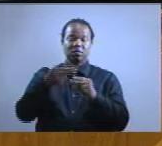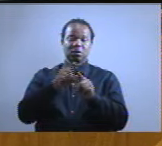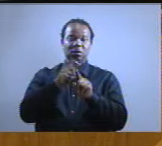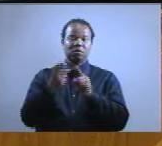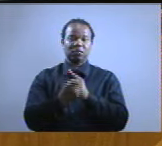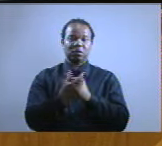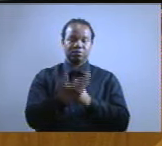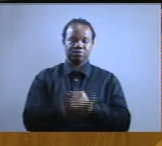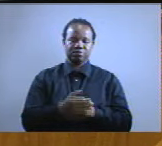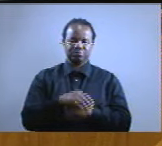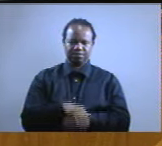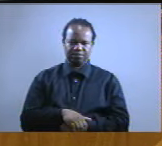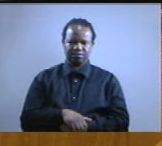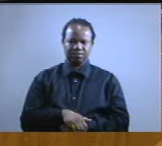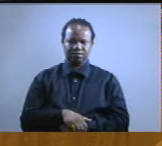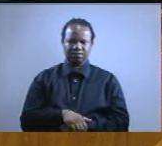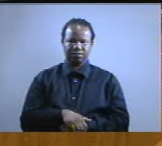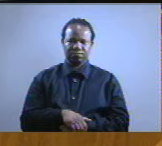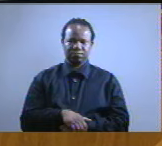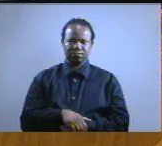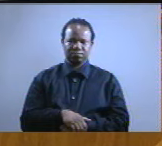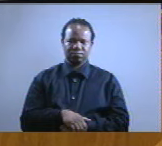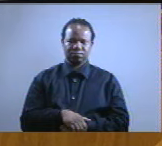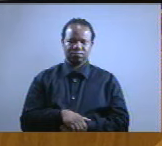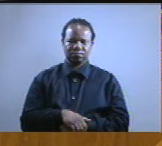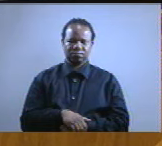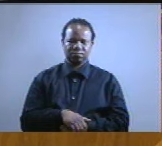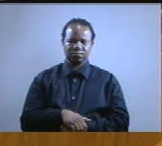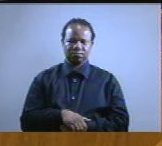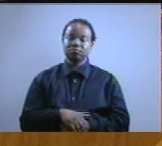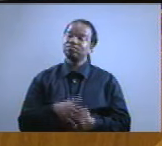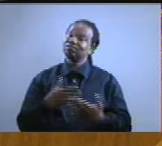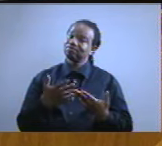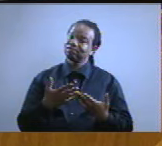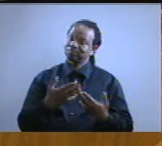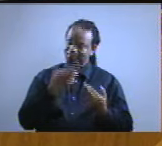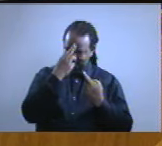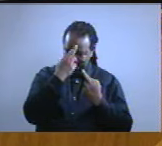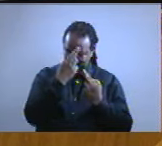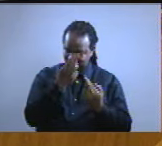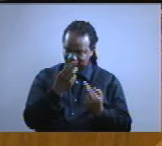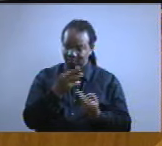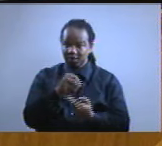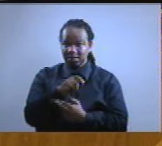Secretary Babona, Nisi Rosa Indulio Saseka Songasi.